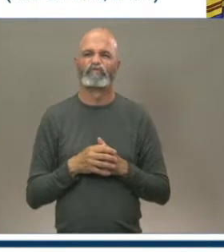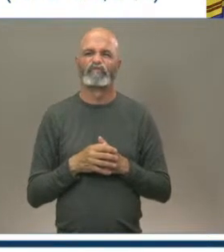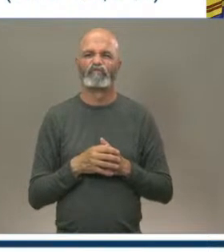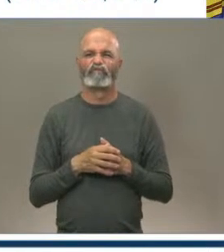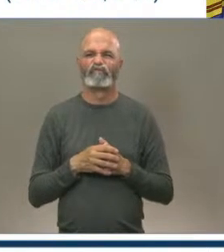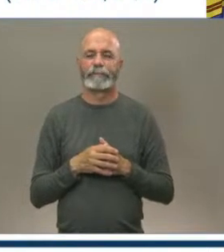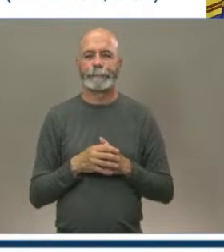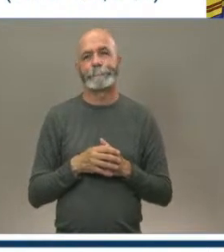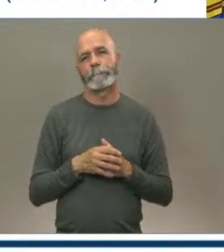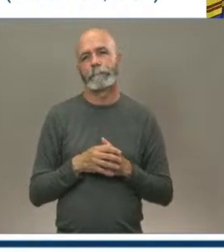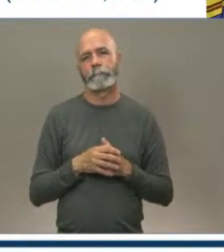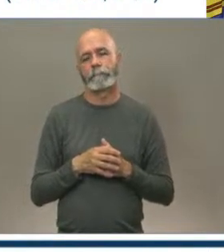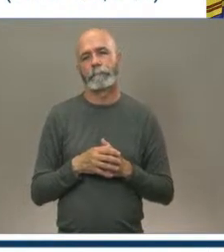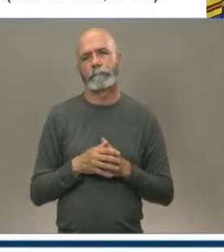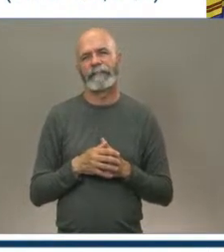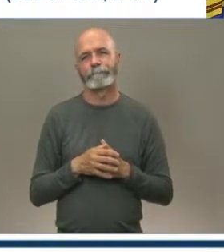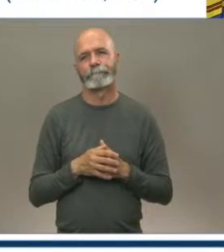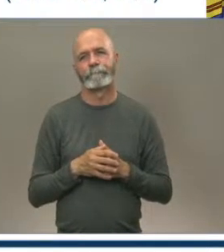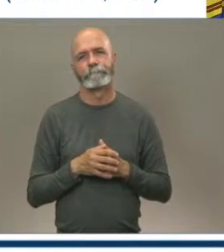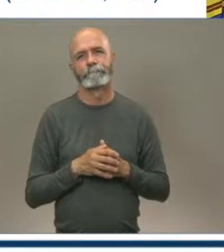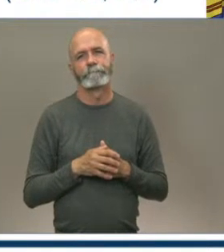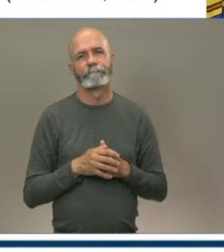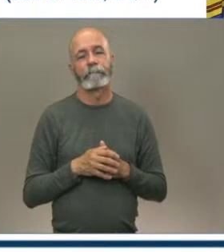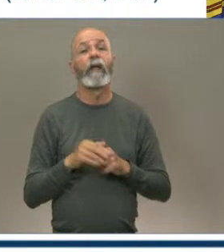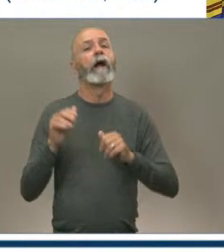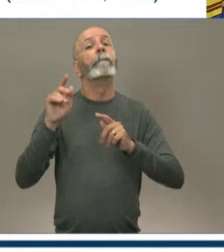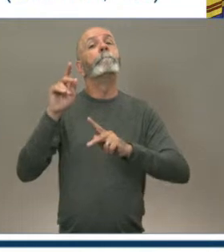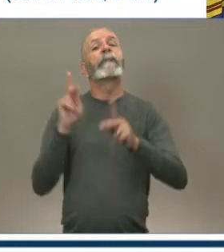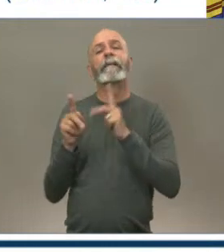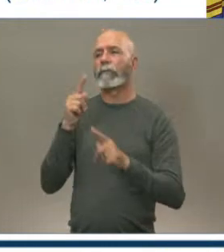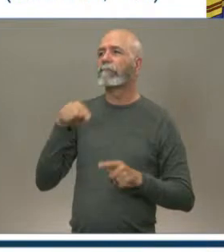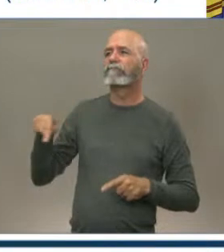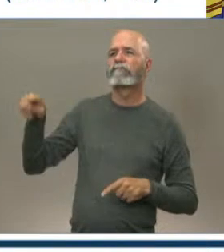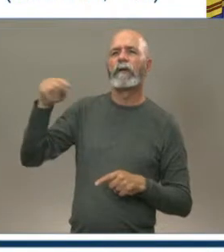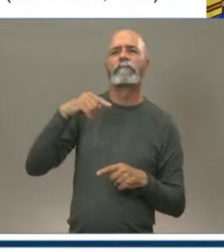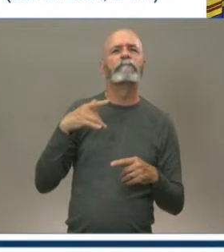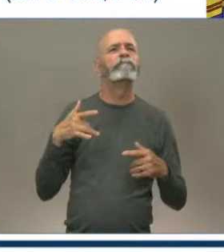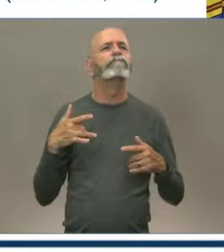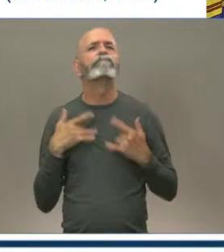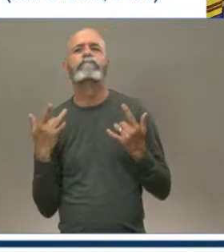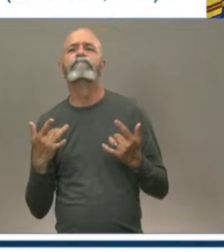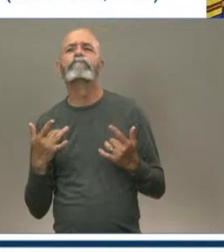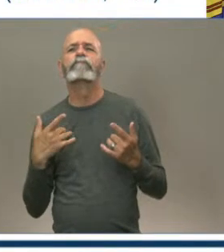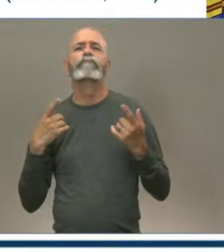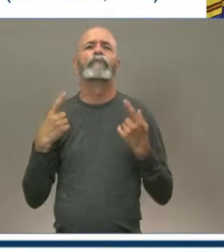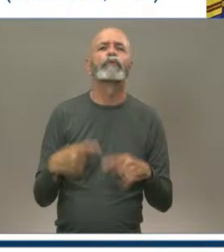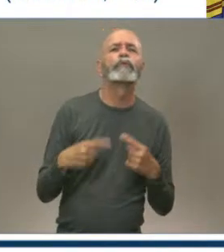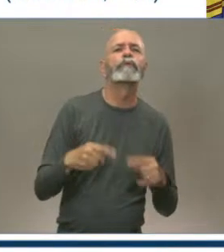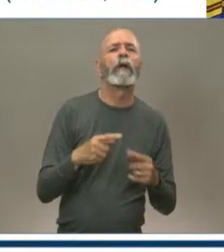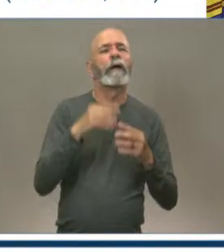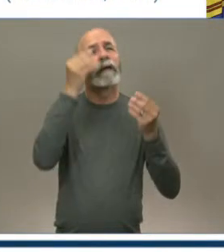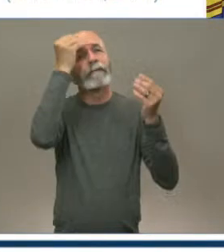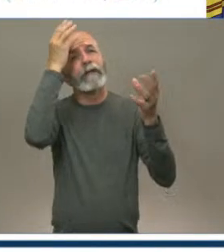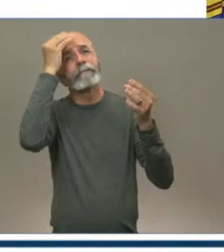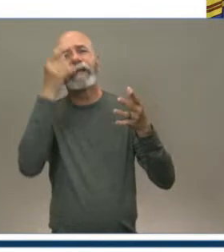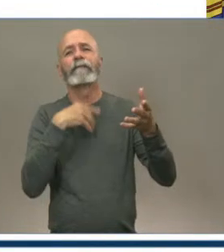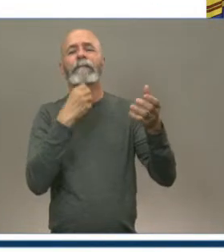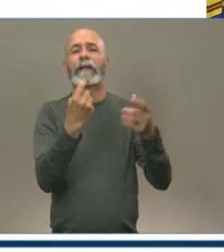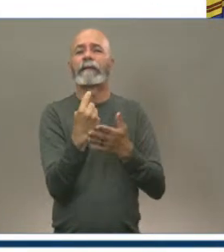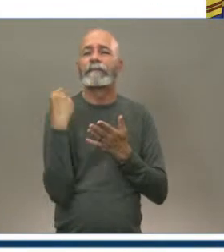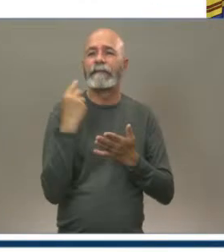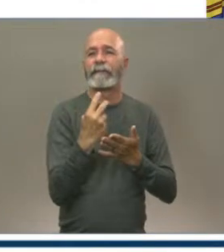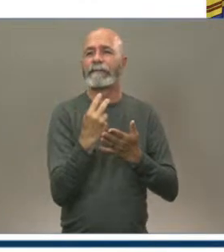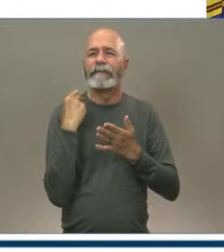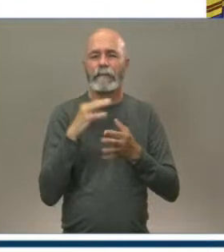about the status of the daily updates. You told us last Friday that you thought the numbers would be down by